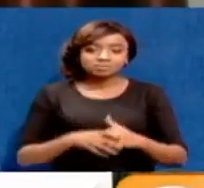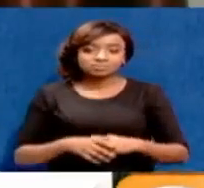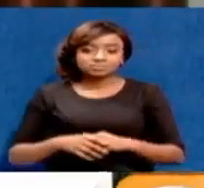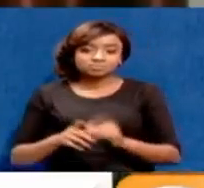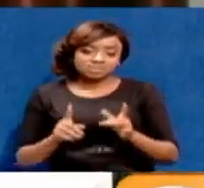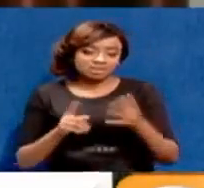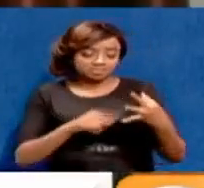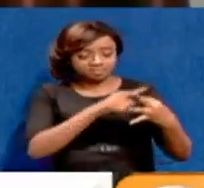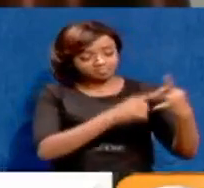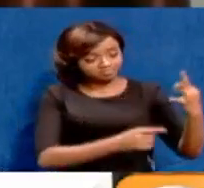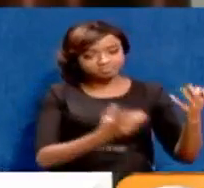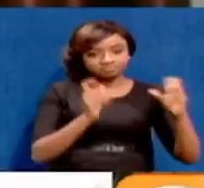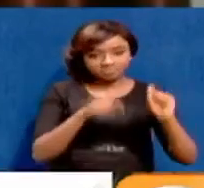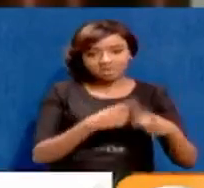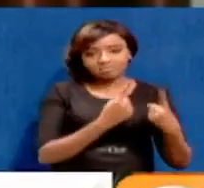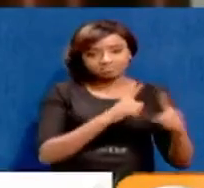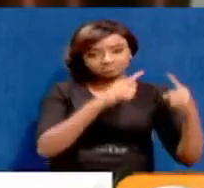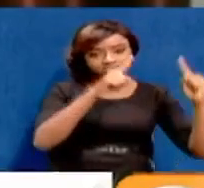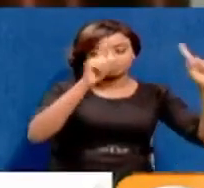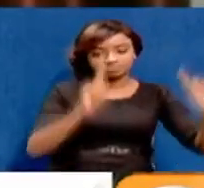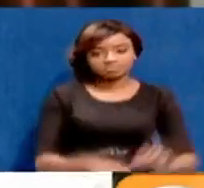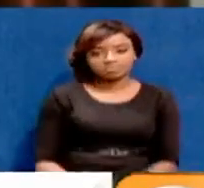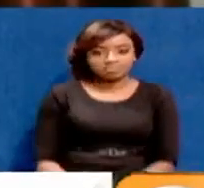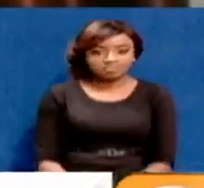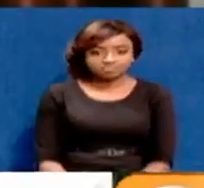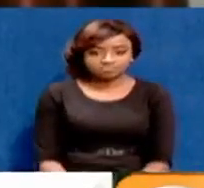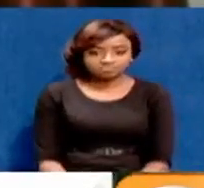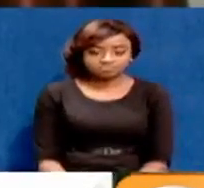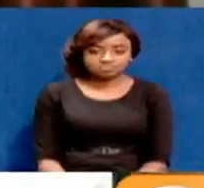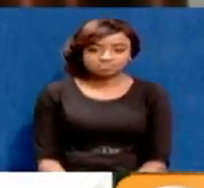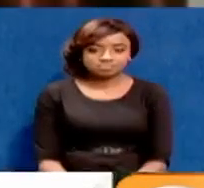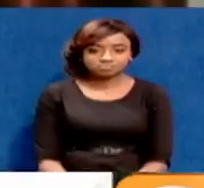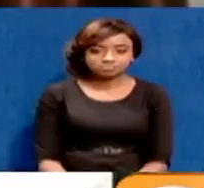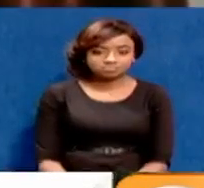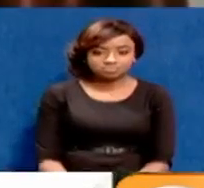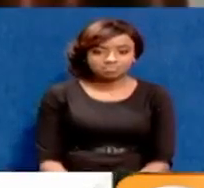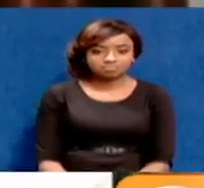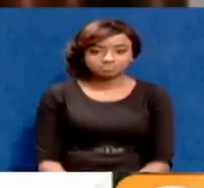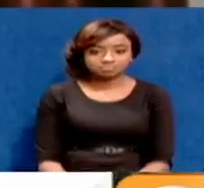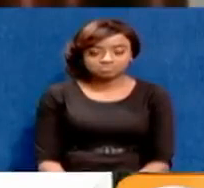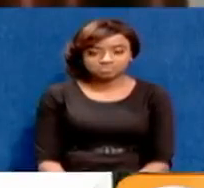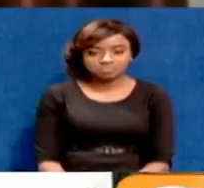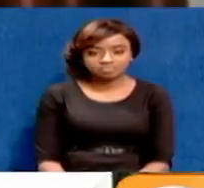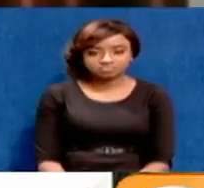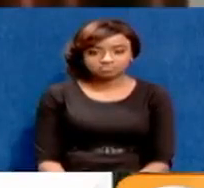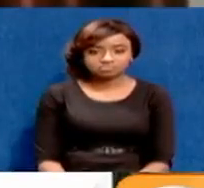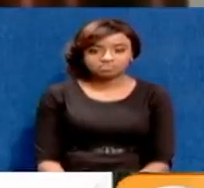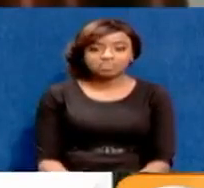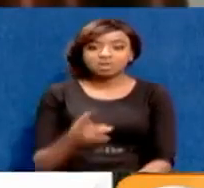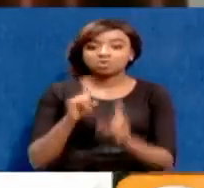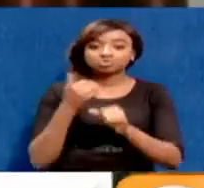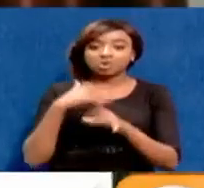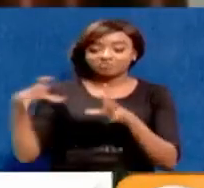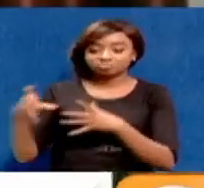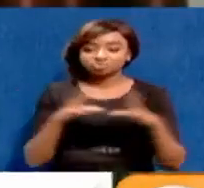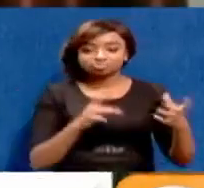and those other bigger aspirations can be pursued in a state where communities do not fear each other, or they cannot easily